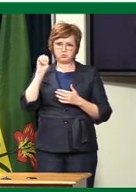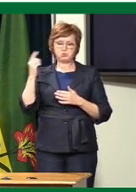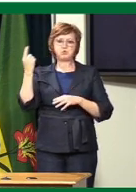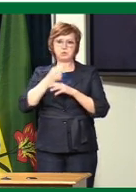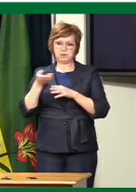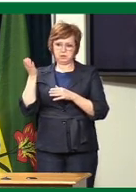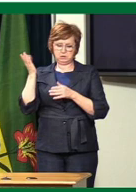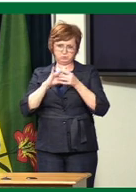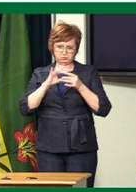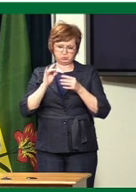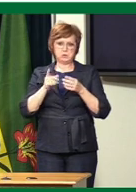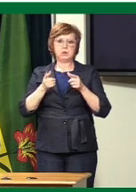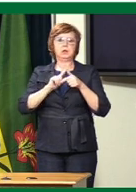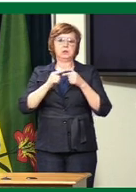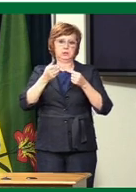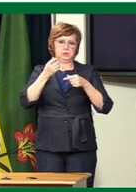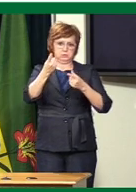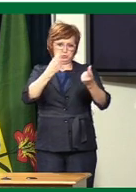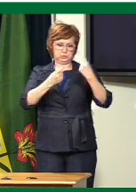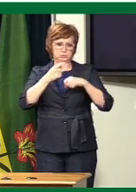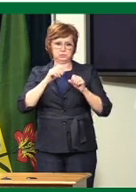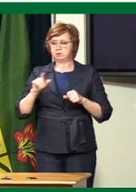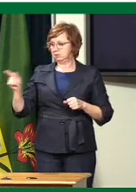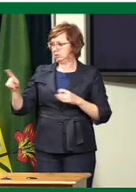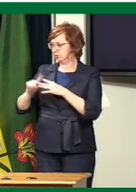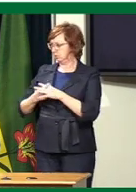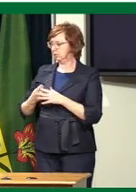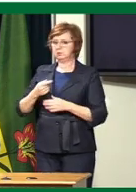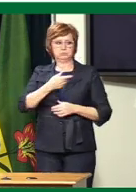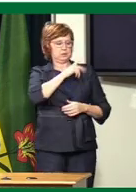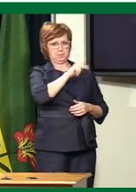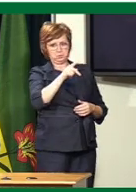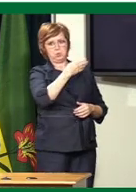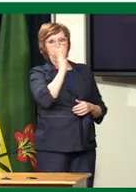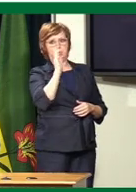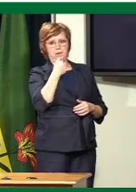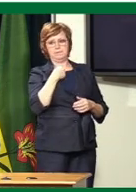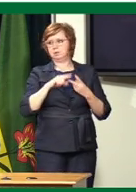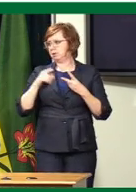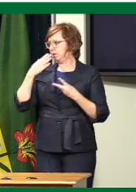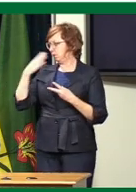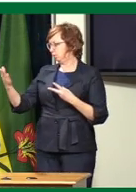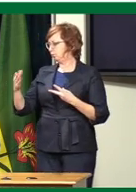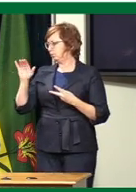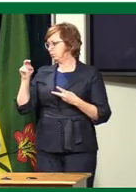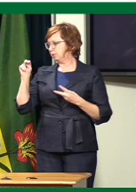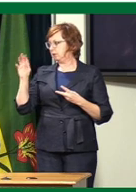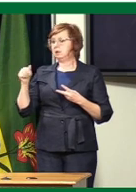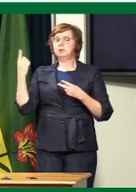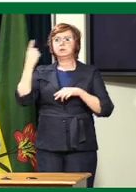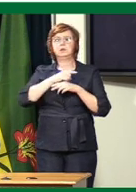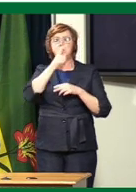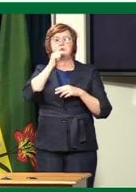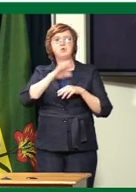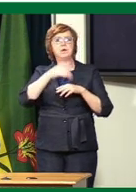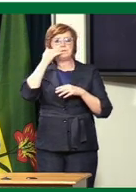So to kick us off, I will turn things over to Scott. Thank you, Jenna. Good afternoon. Joining me today on the line is